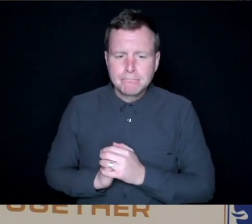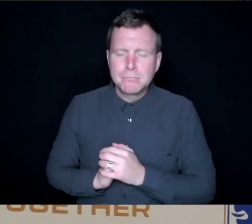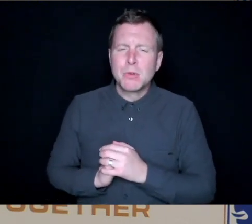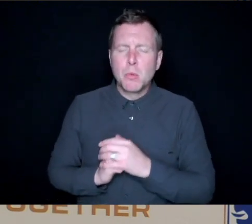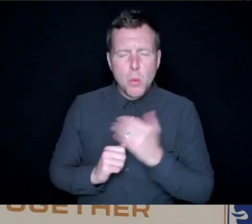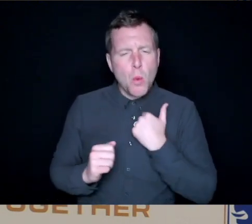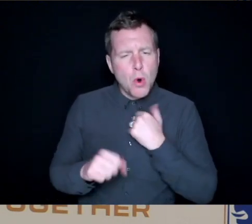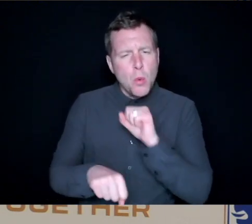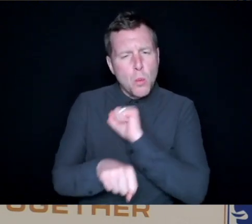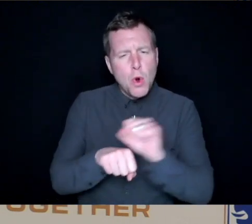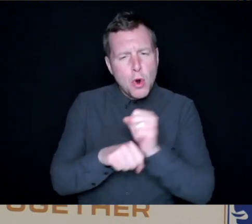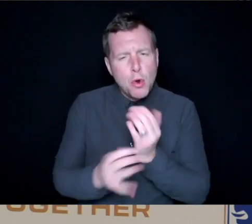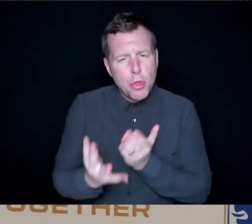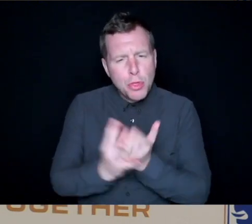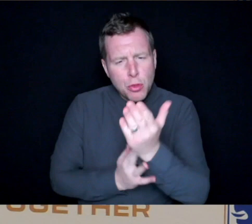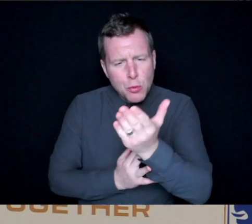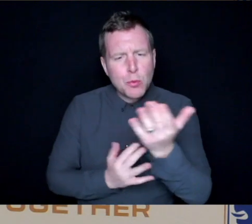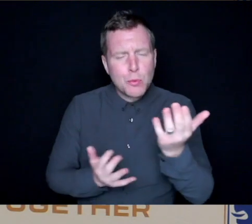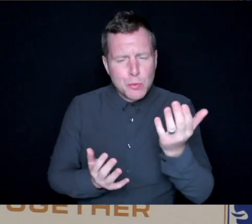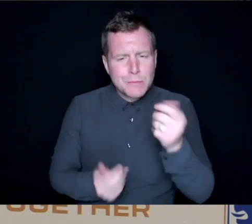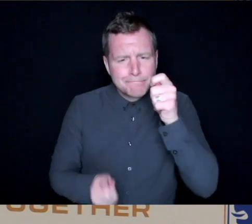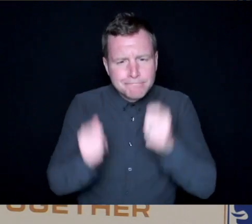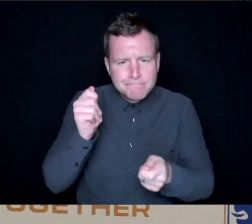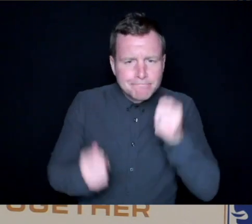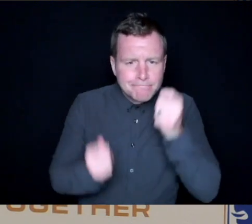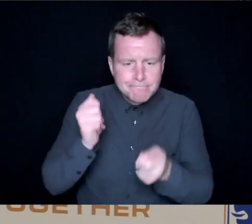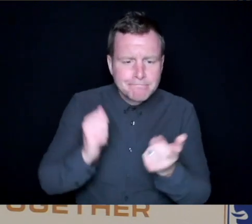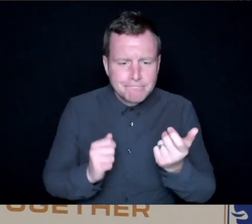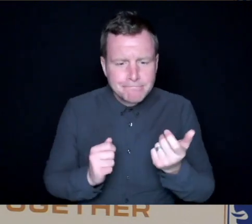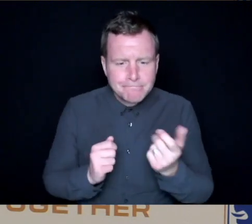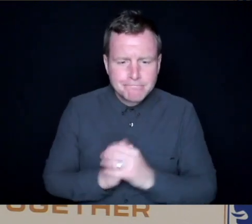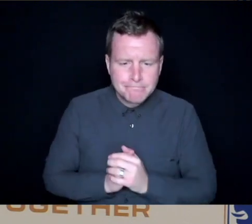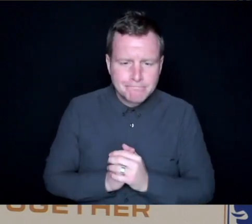I think we're working through it. I think